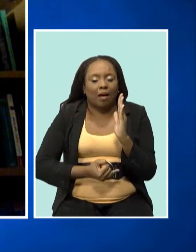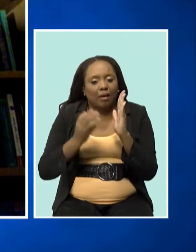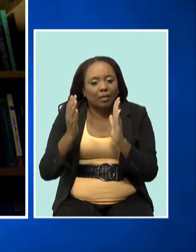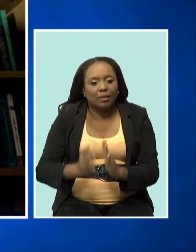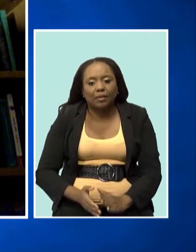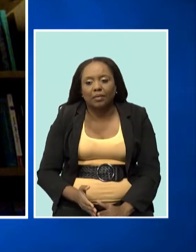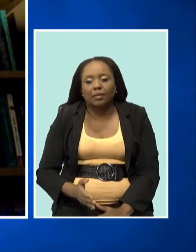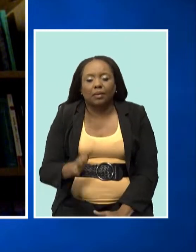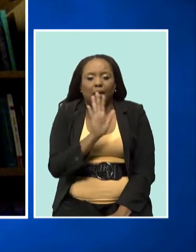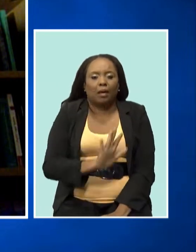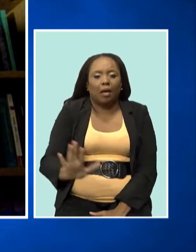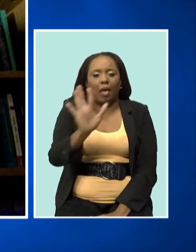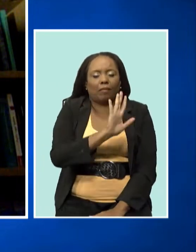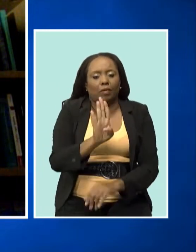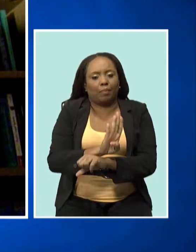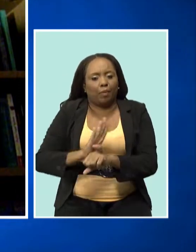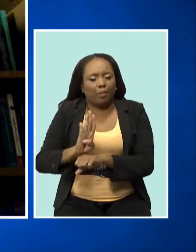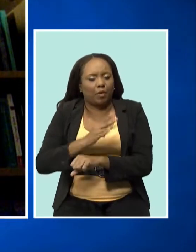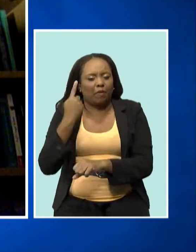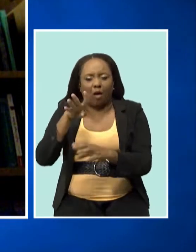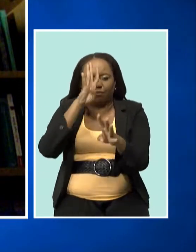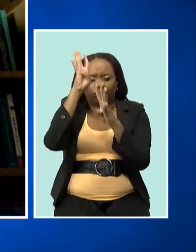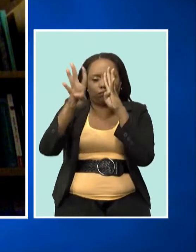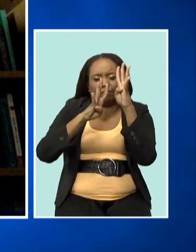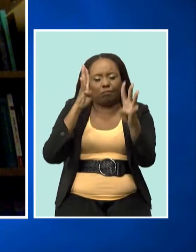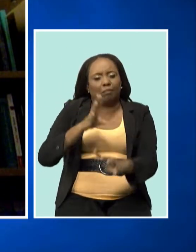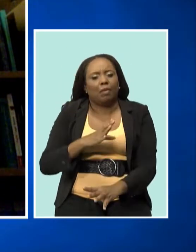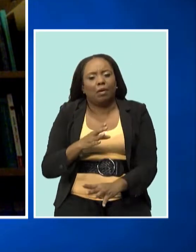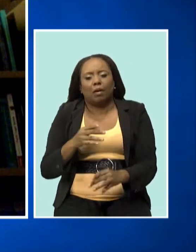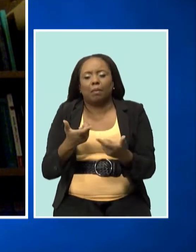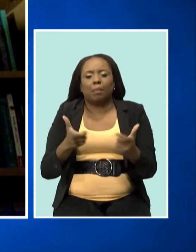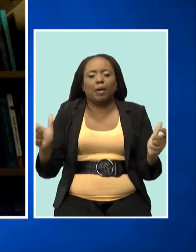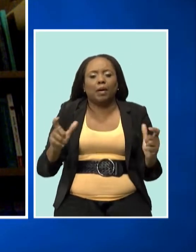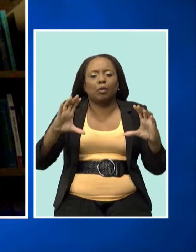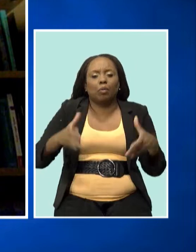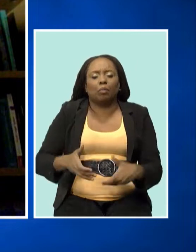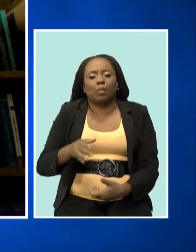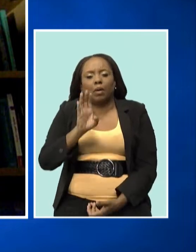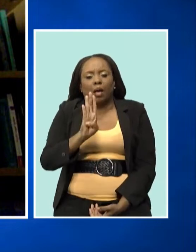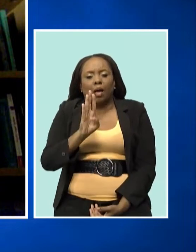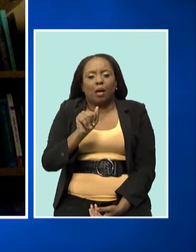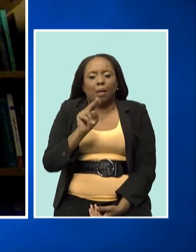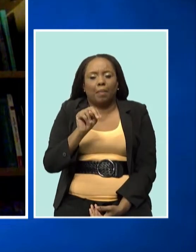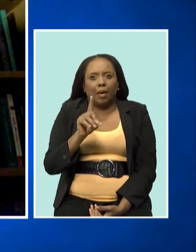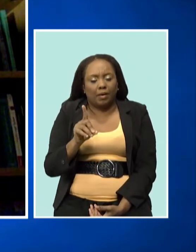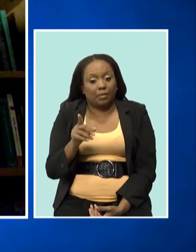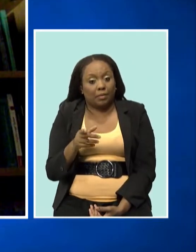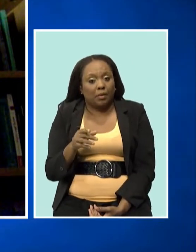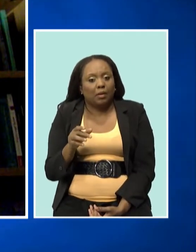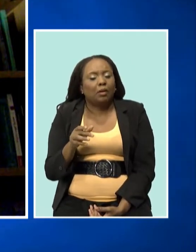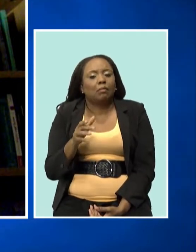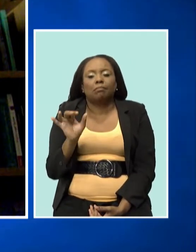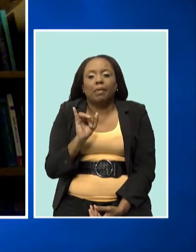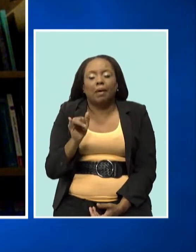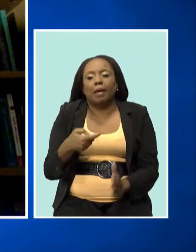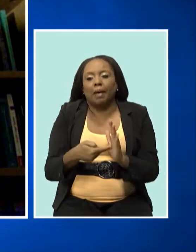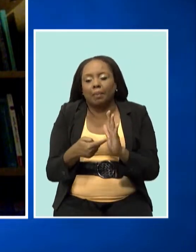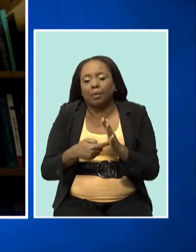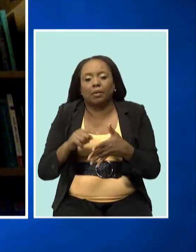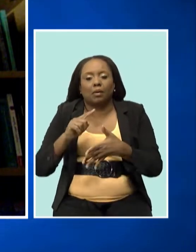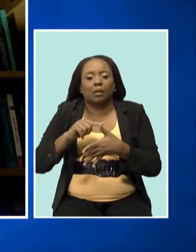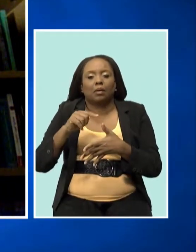gentlemen that have set the platform for all inclusives in Barbados. They do the major event called Bliss. Most tourists